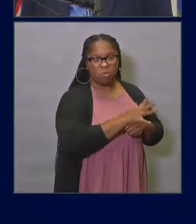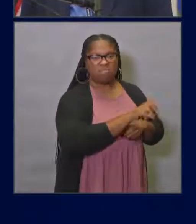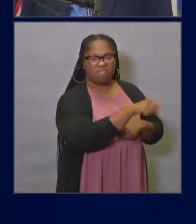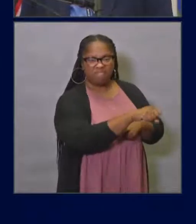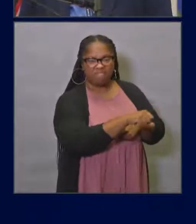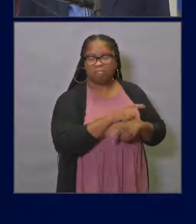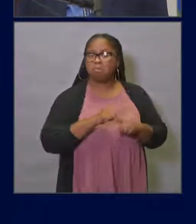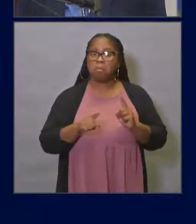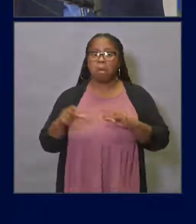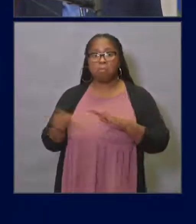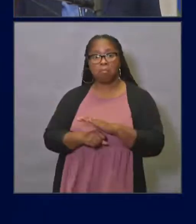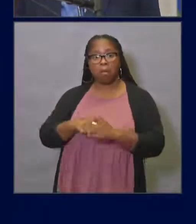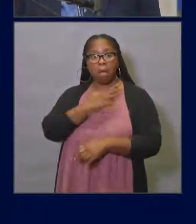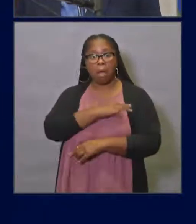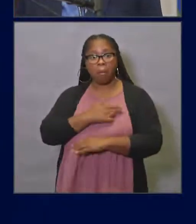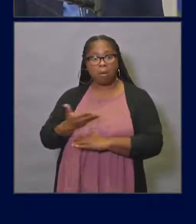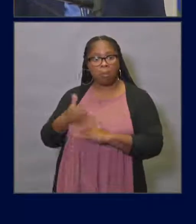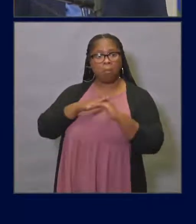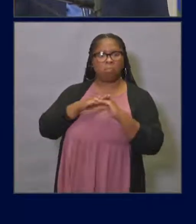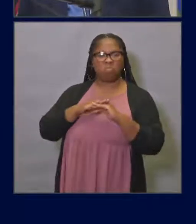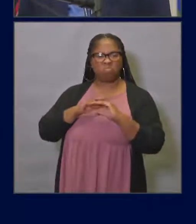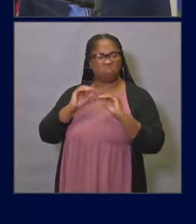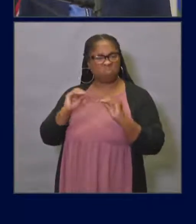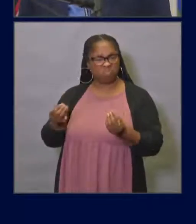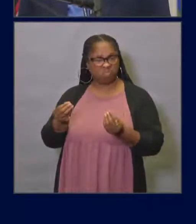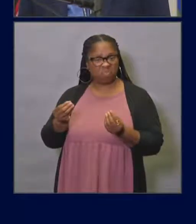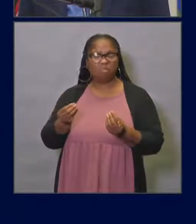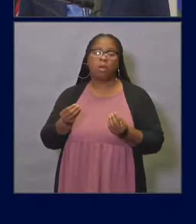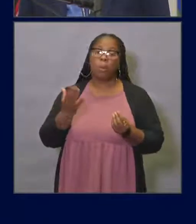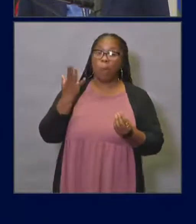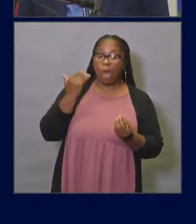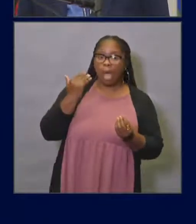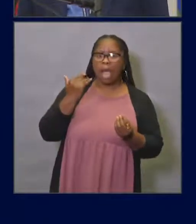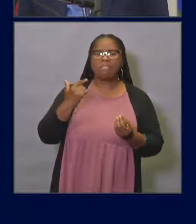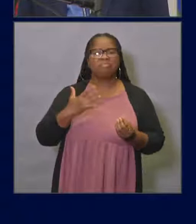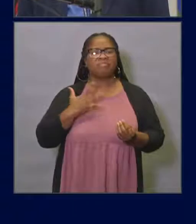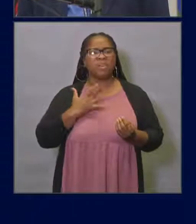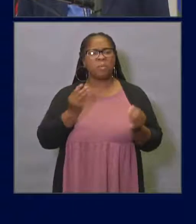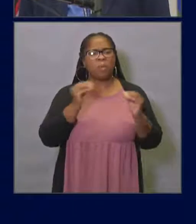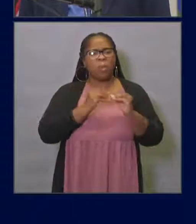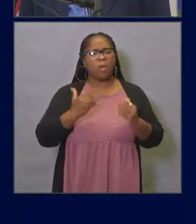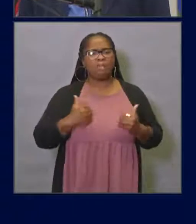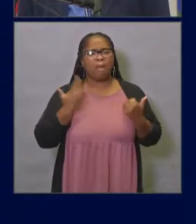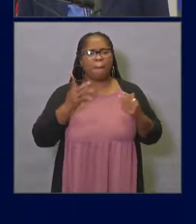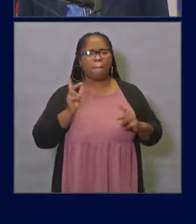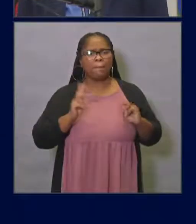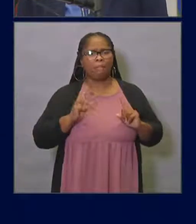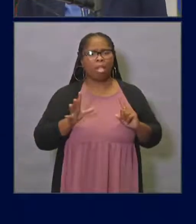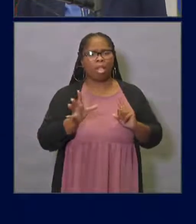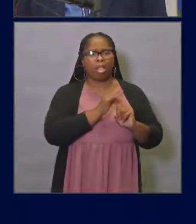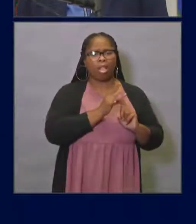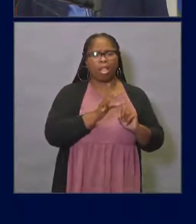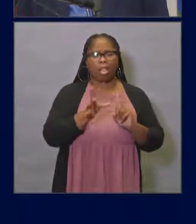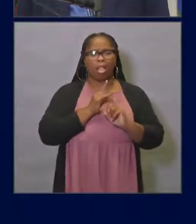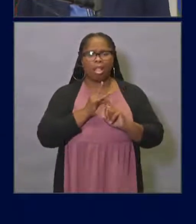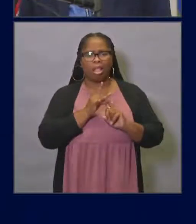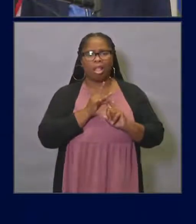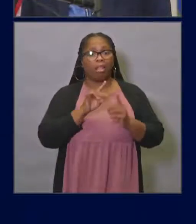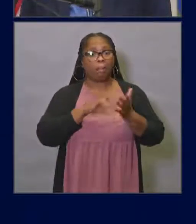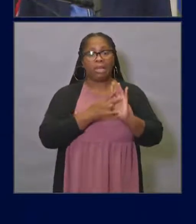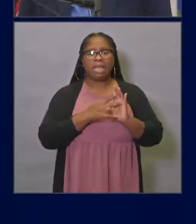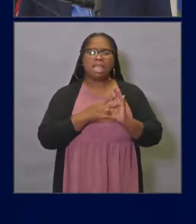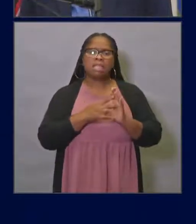the increased number of new cases in our county, and this is a group that may be less likely to be seriously ill and